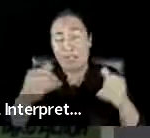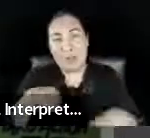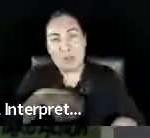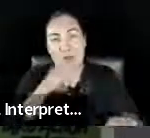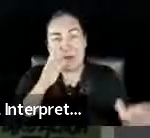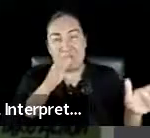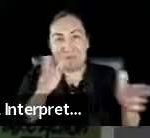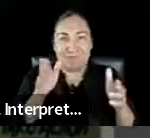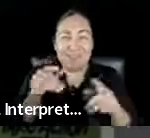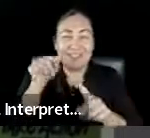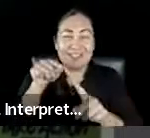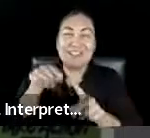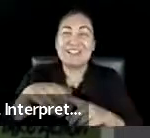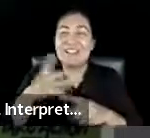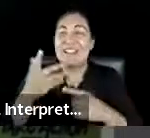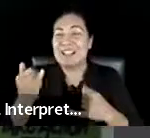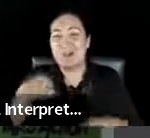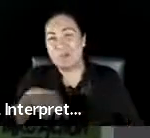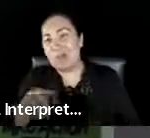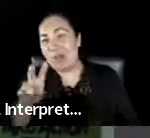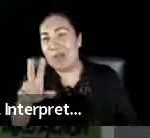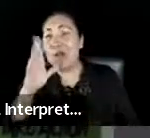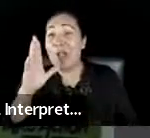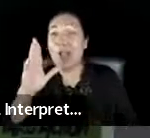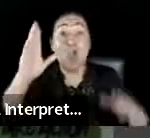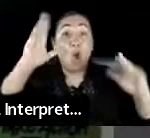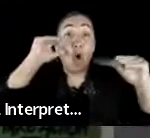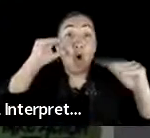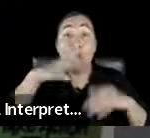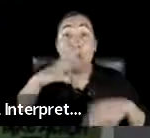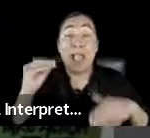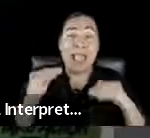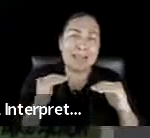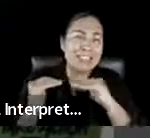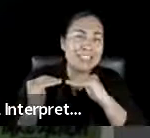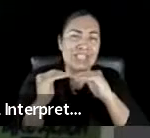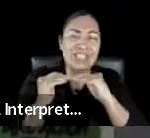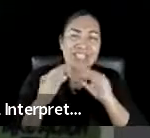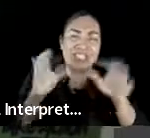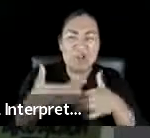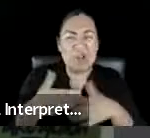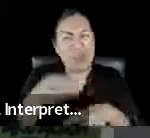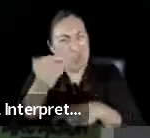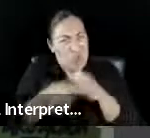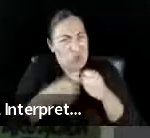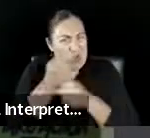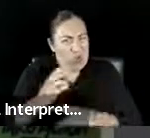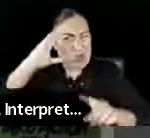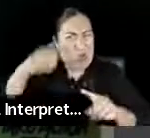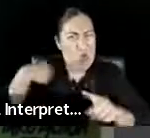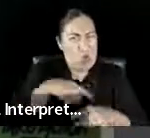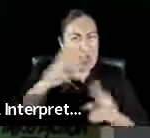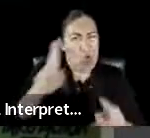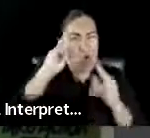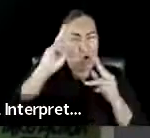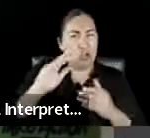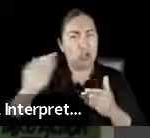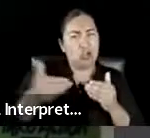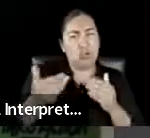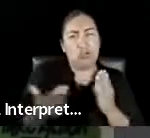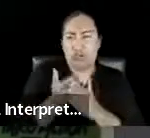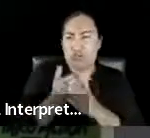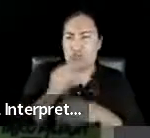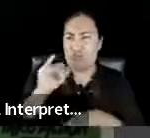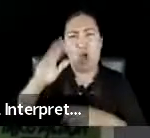gears. Just looking over, we're going to move into the Hope and Justice category. So a couple years ago, we were honored to introduce the Hope and Justice